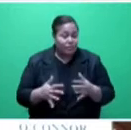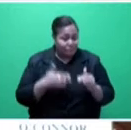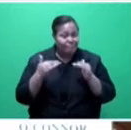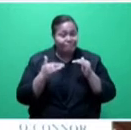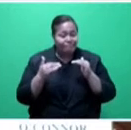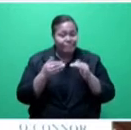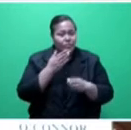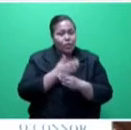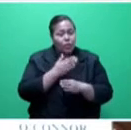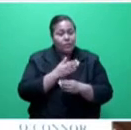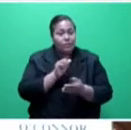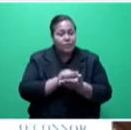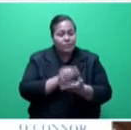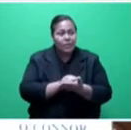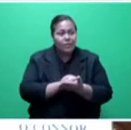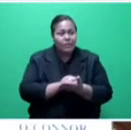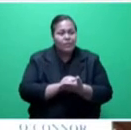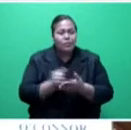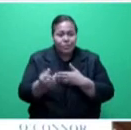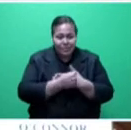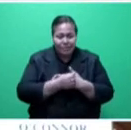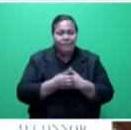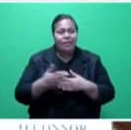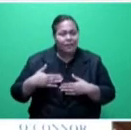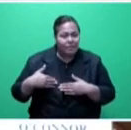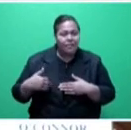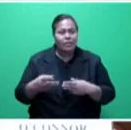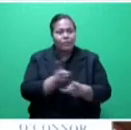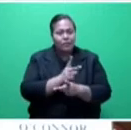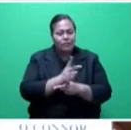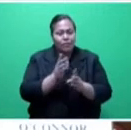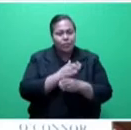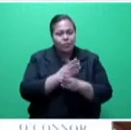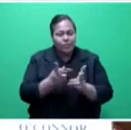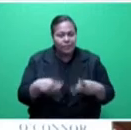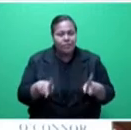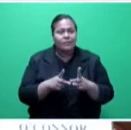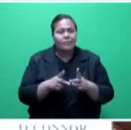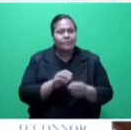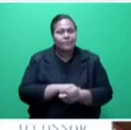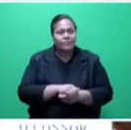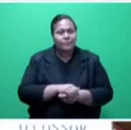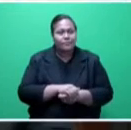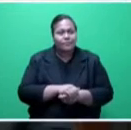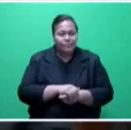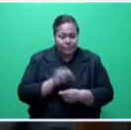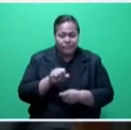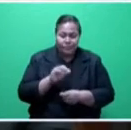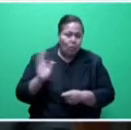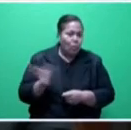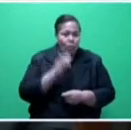equal opportunities and to safe, healthy, and productive working environments. It remains a widespread phenomenon present in